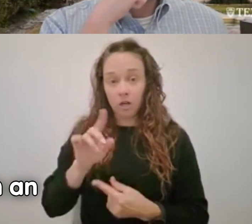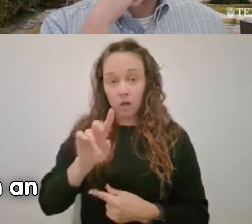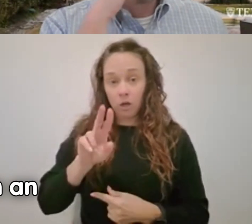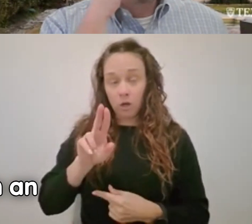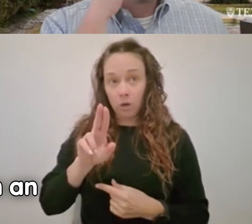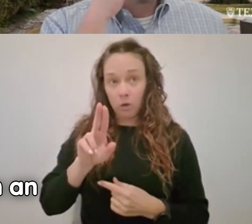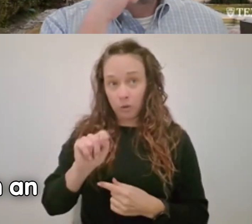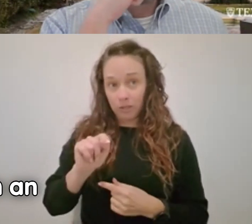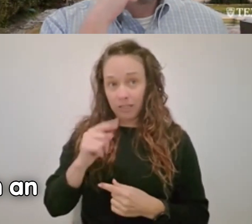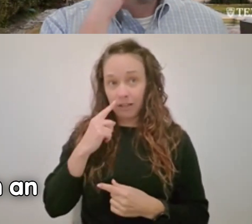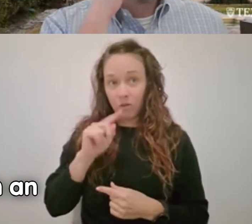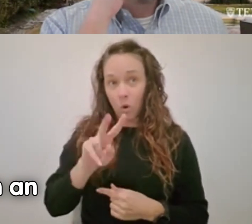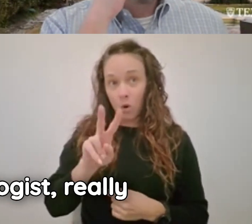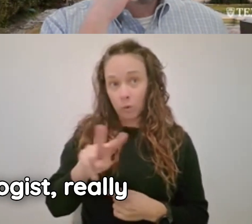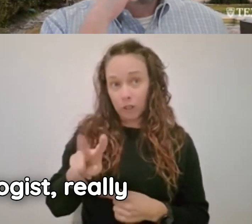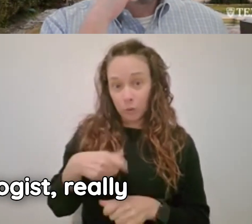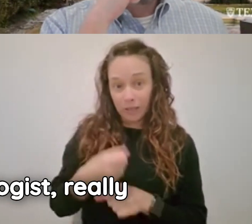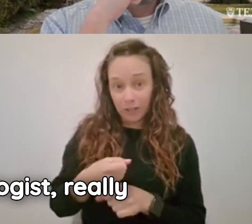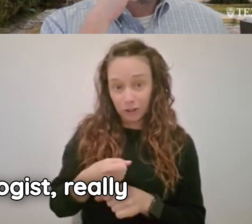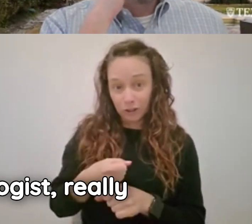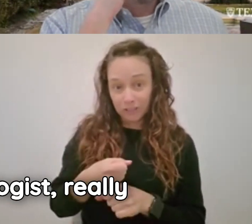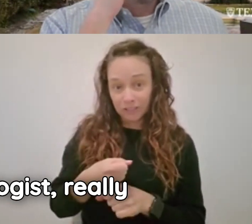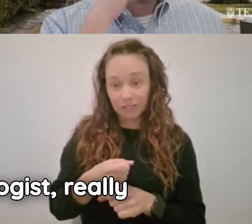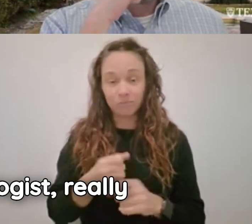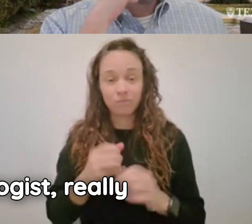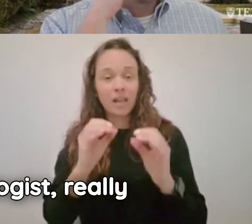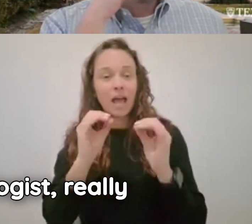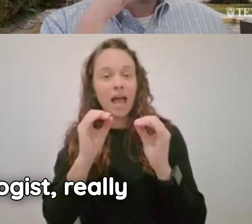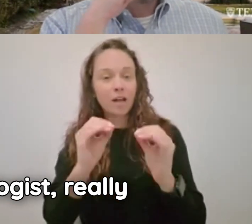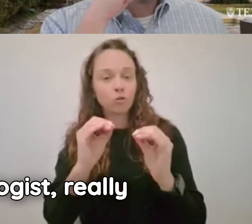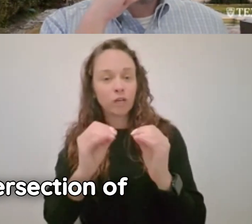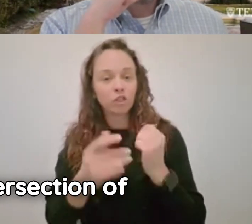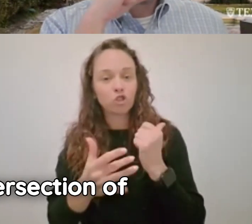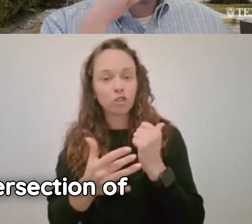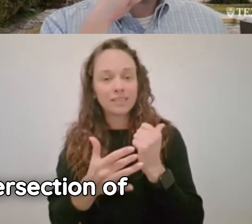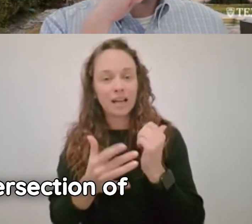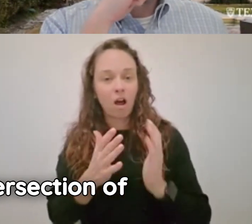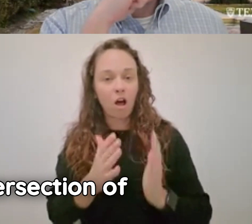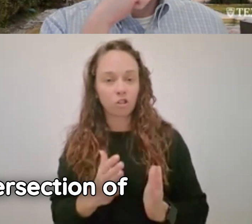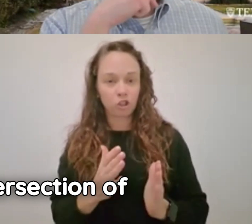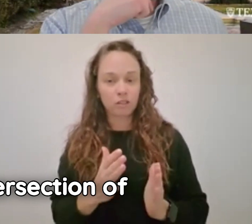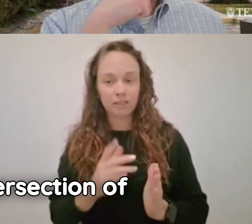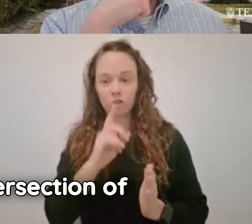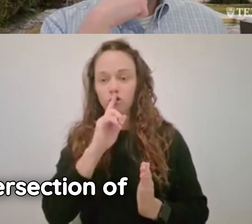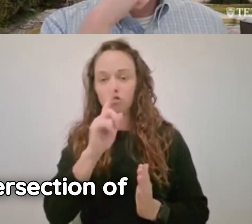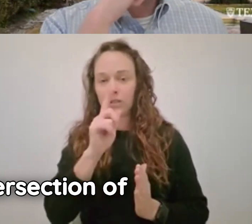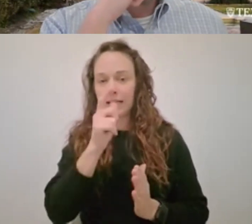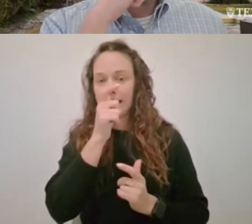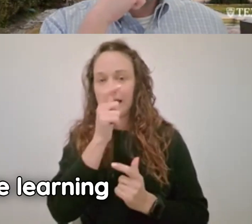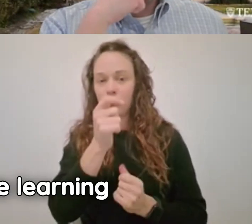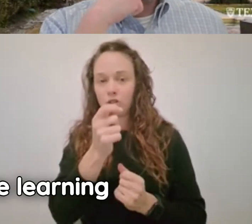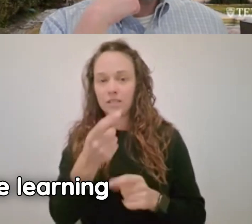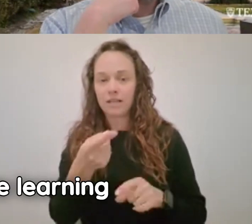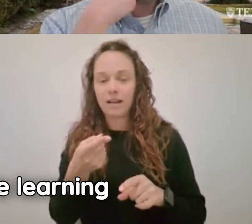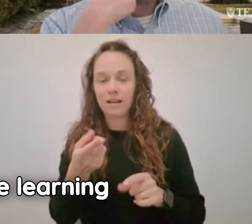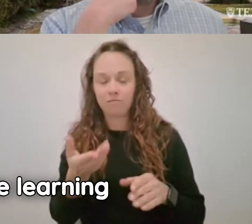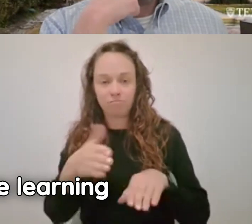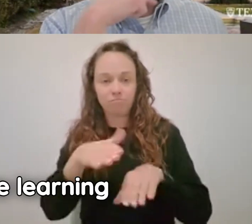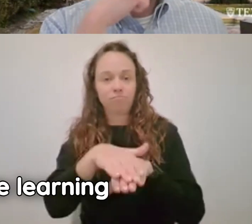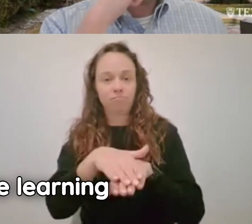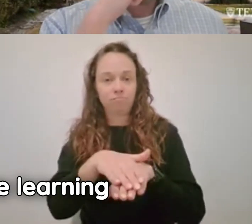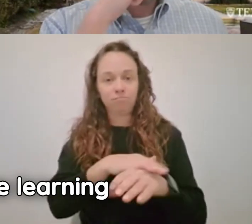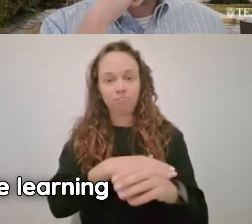22 years. I'm an educational technologist, really interested in the intersection of